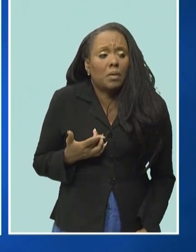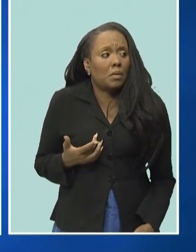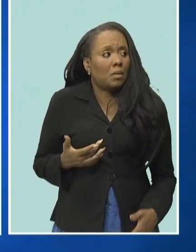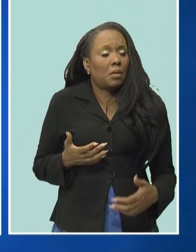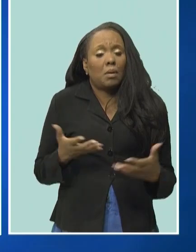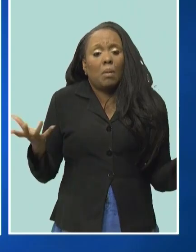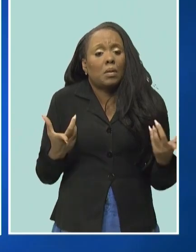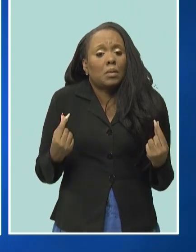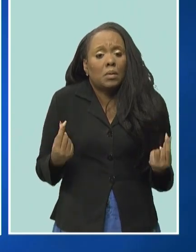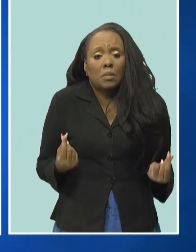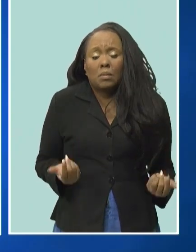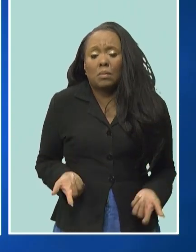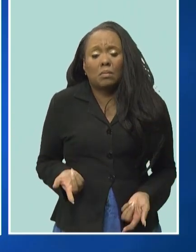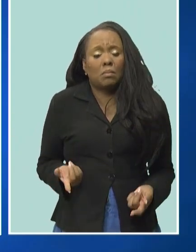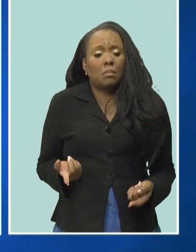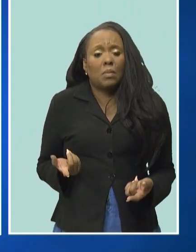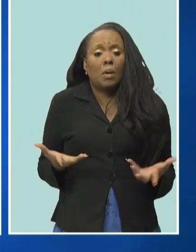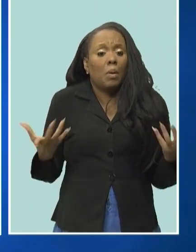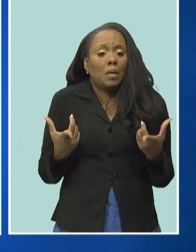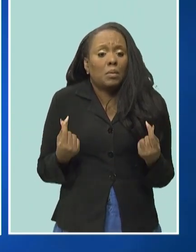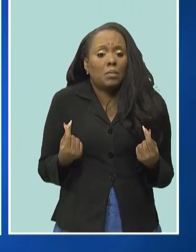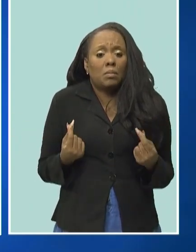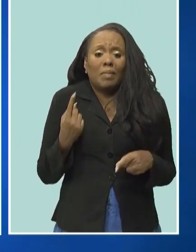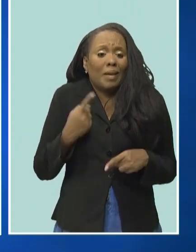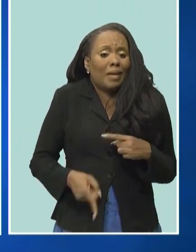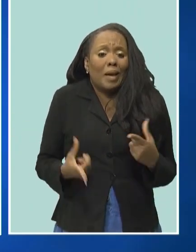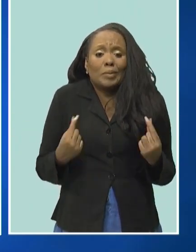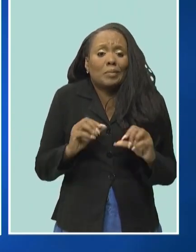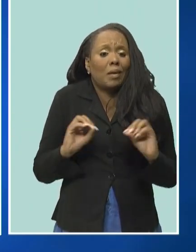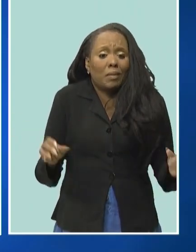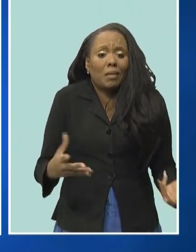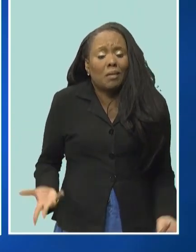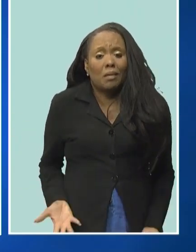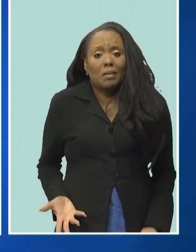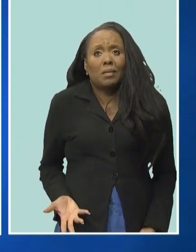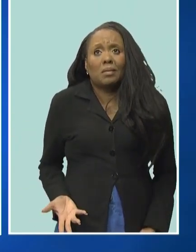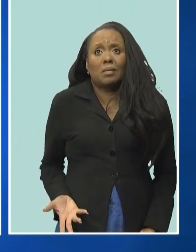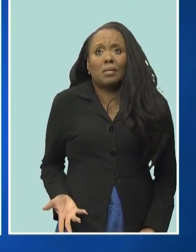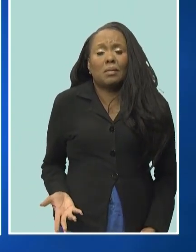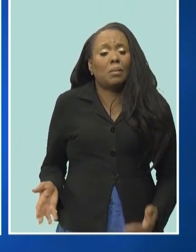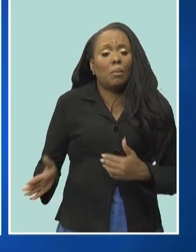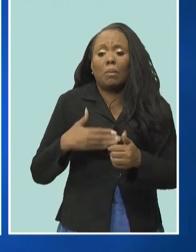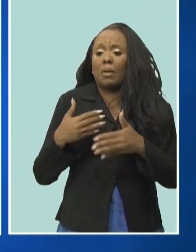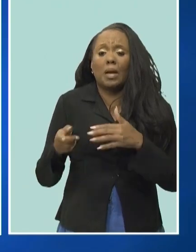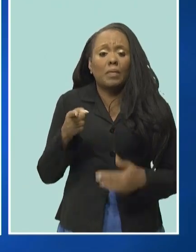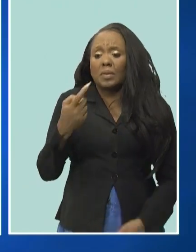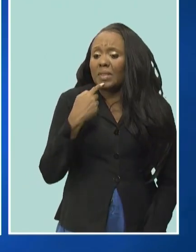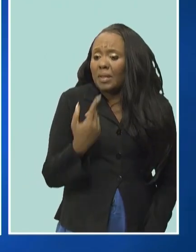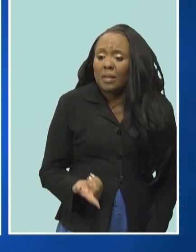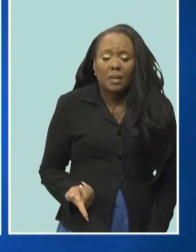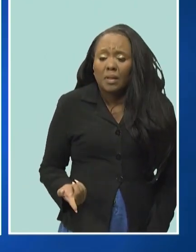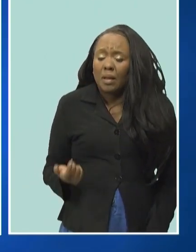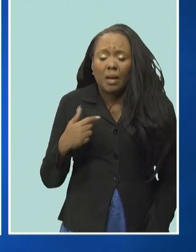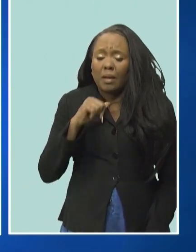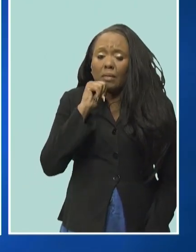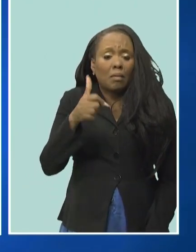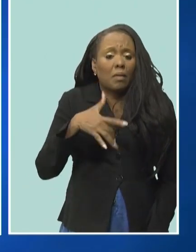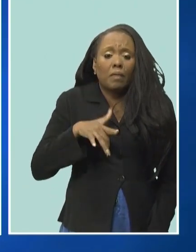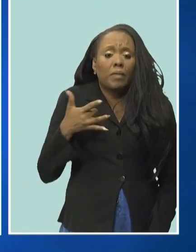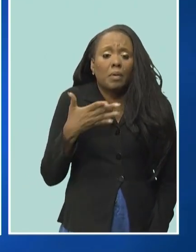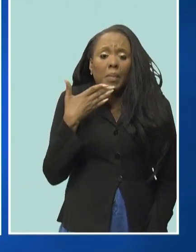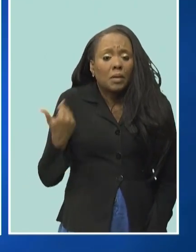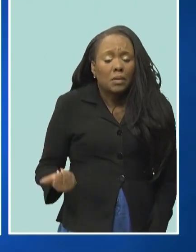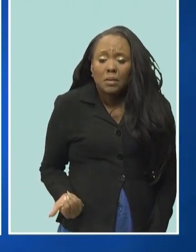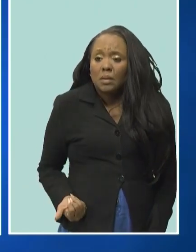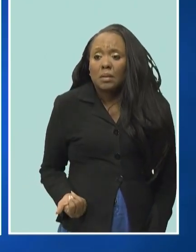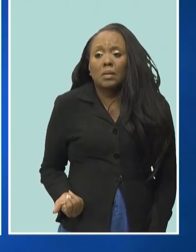And then you could do, honestly. And then nothing nobody said to me can make me feel better or make